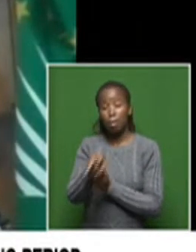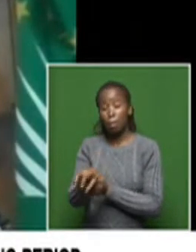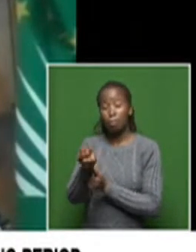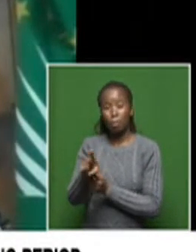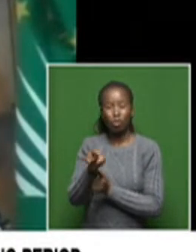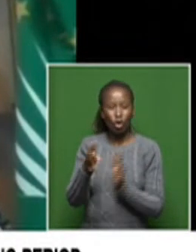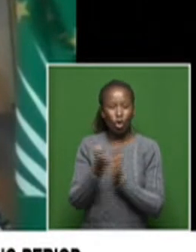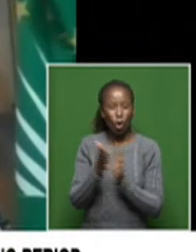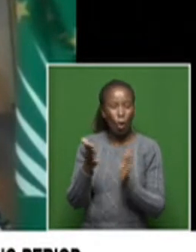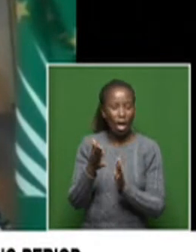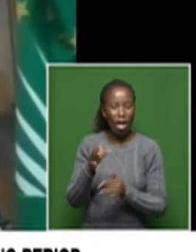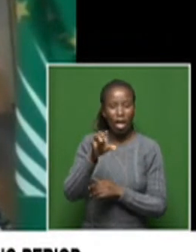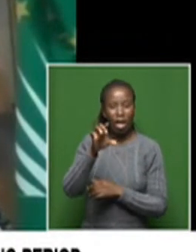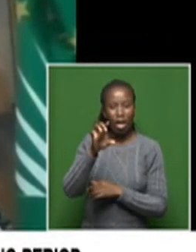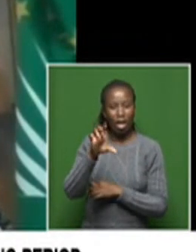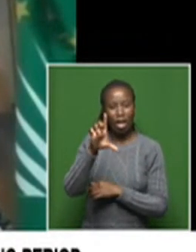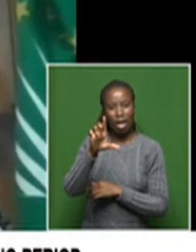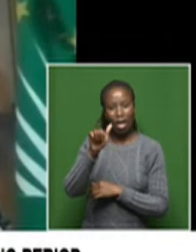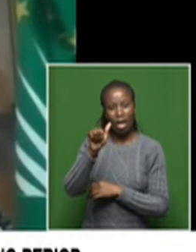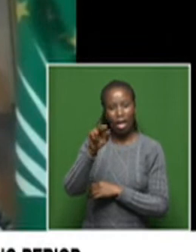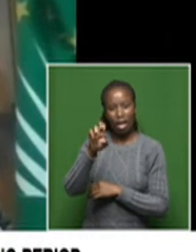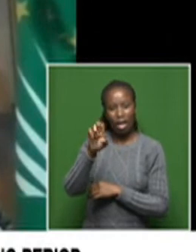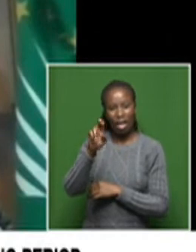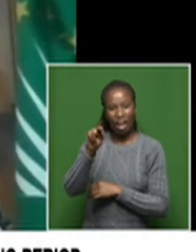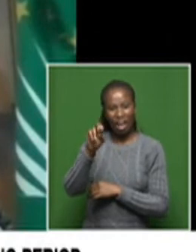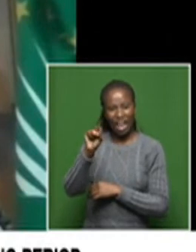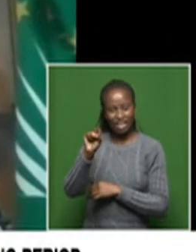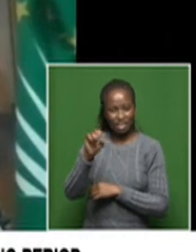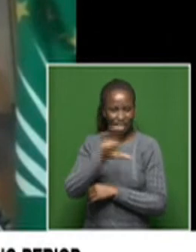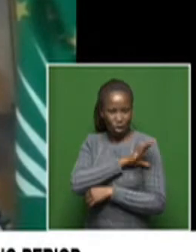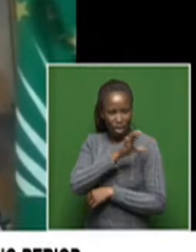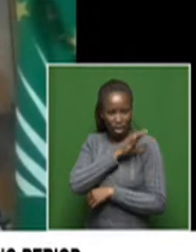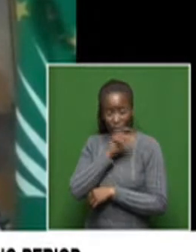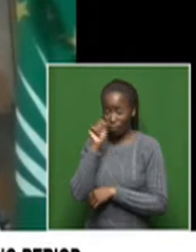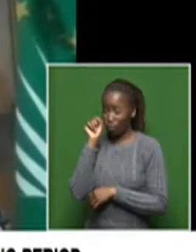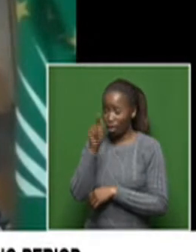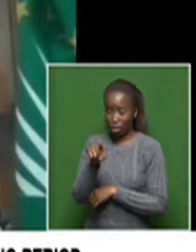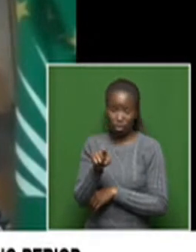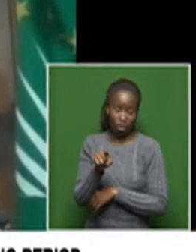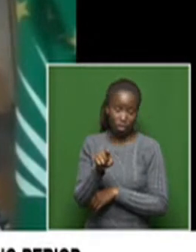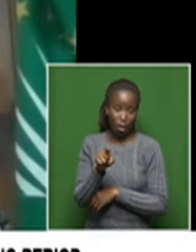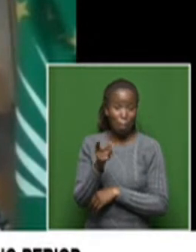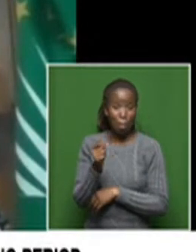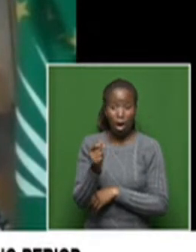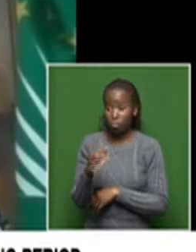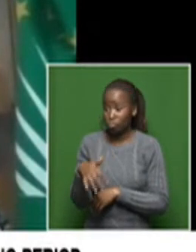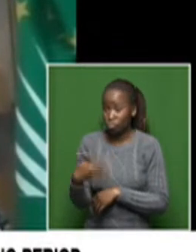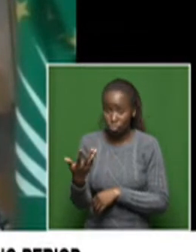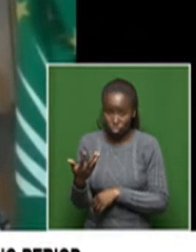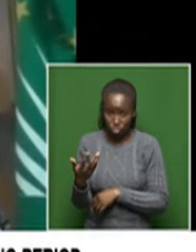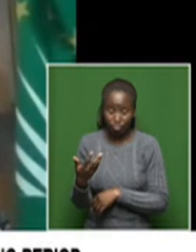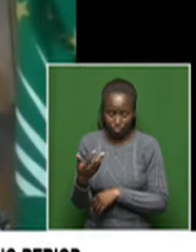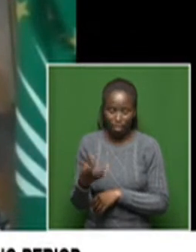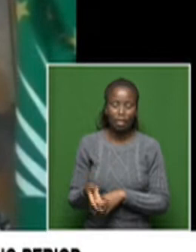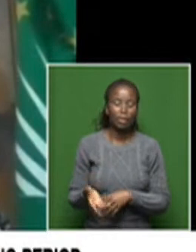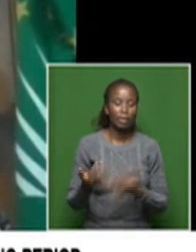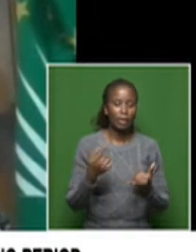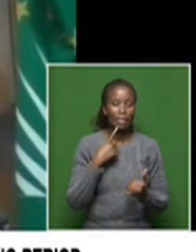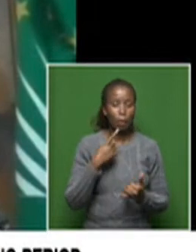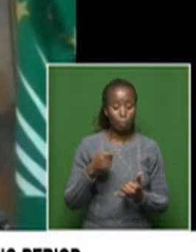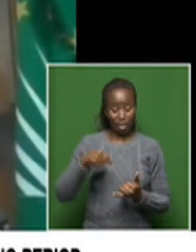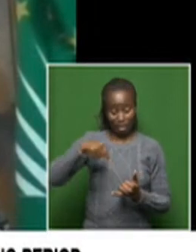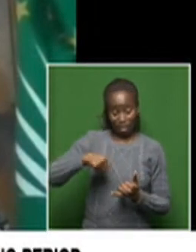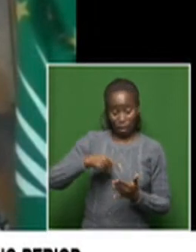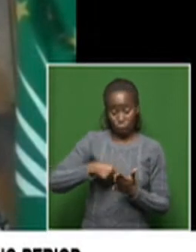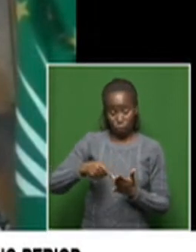two taxes and 44 rands at a cost. This is one of the things that as we work this week, going to next week